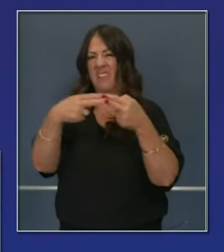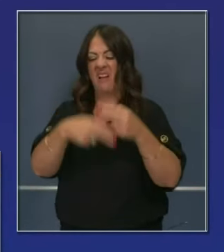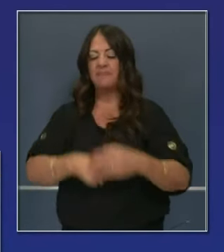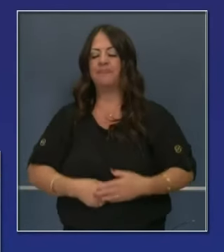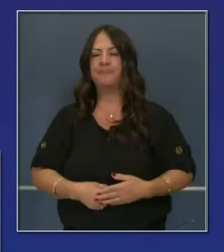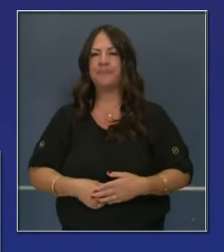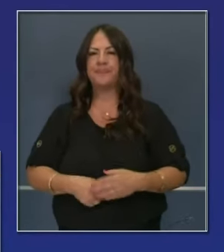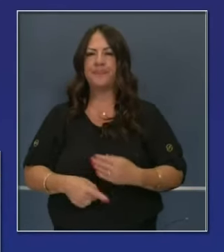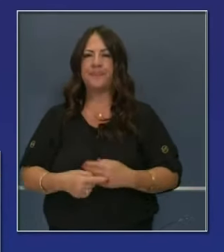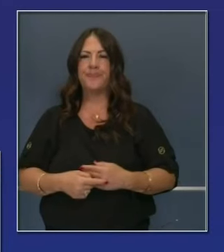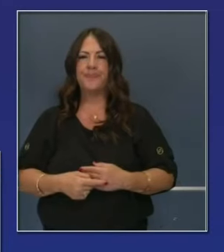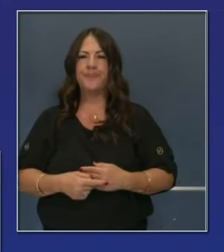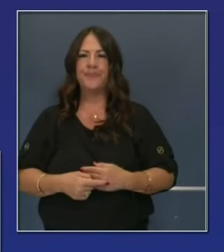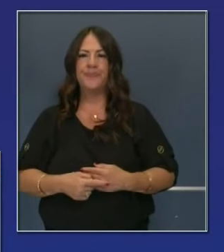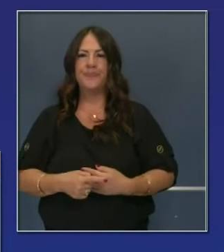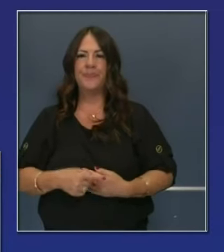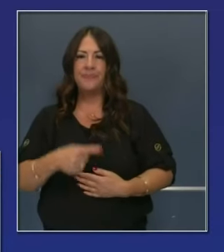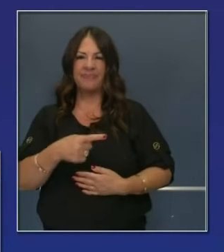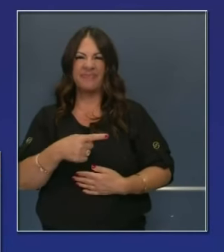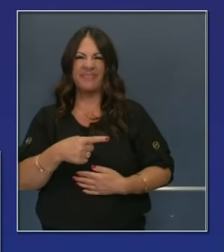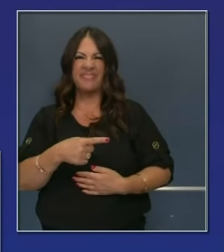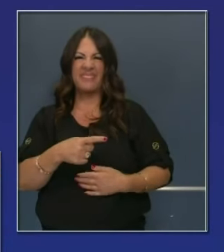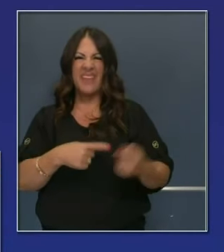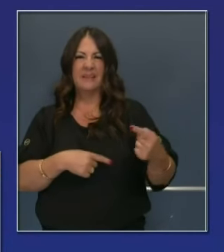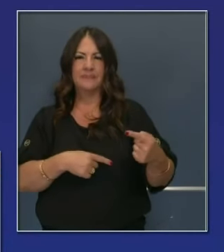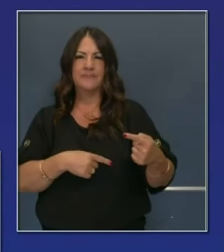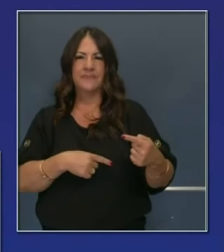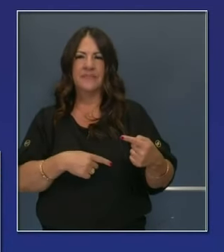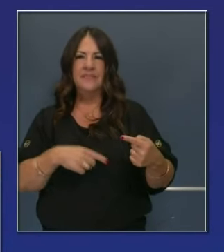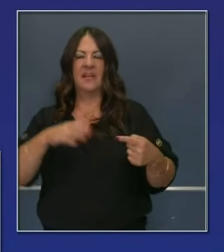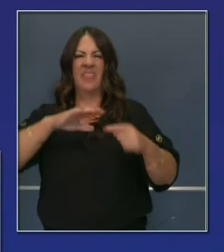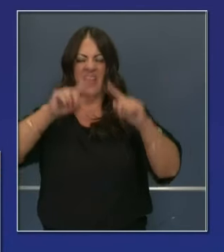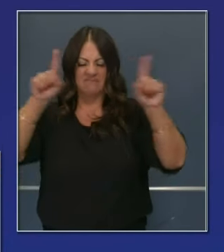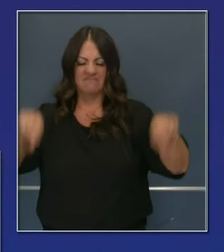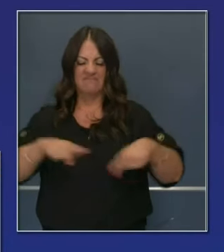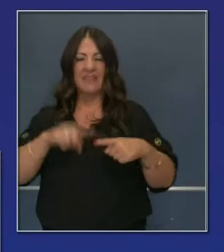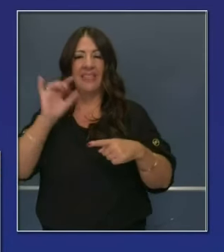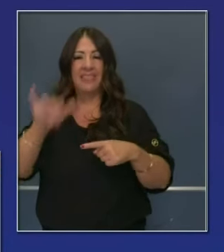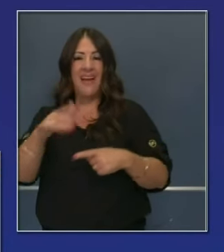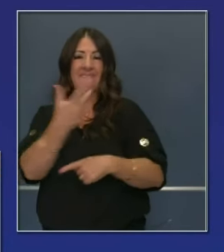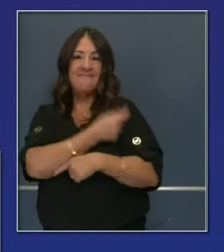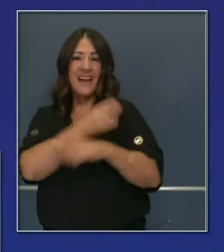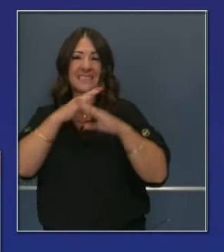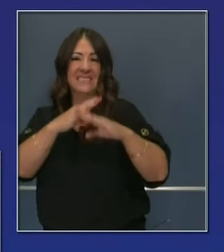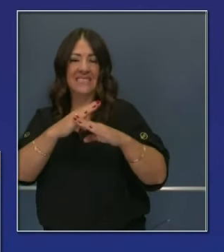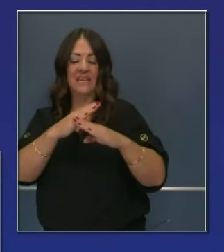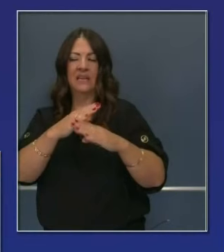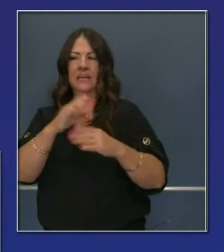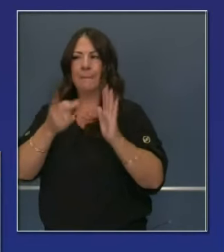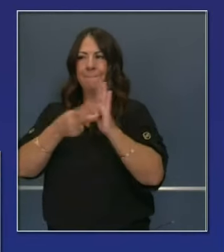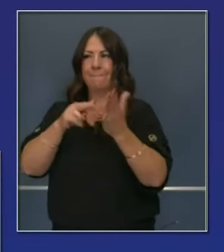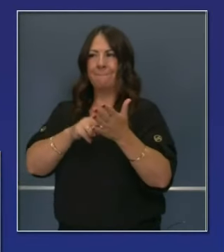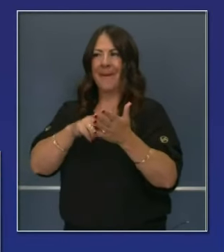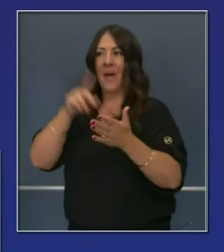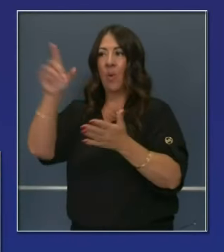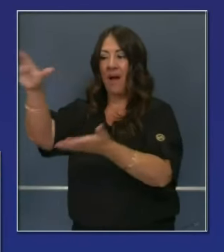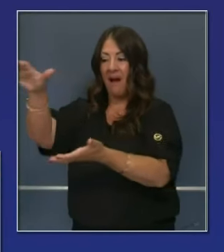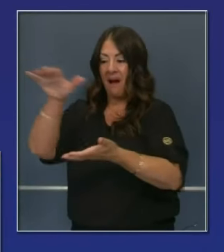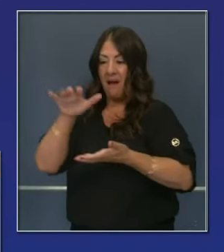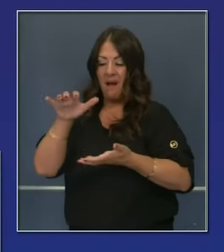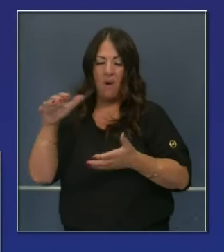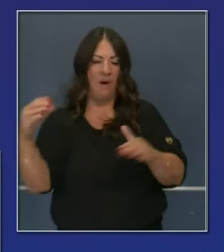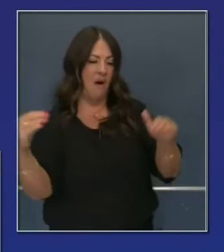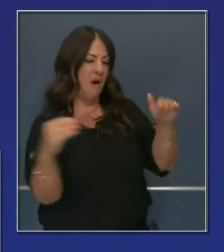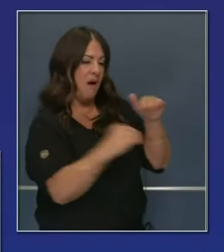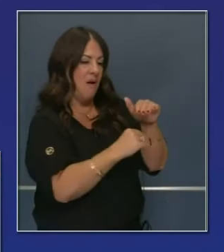see here our storage requirements. These vaccinations or vaccines require ultra cold